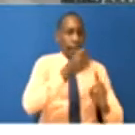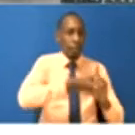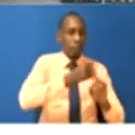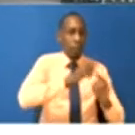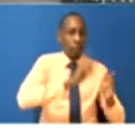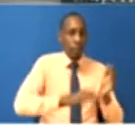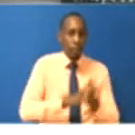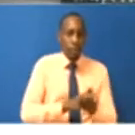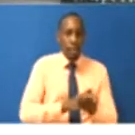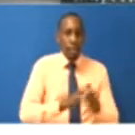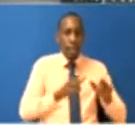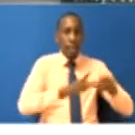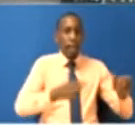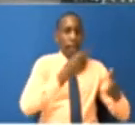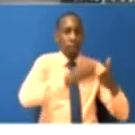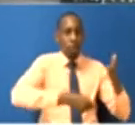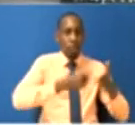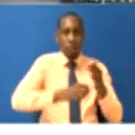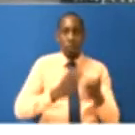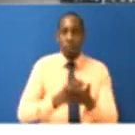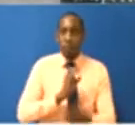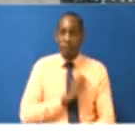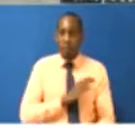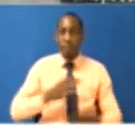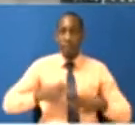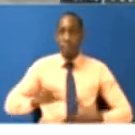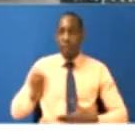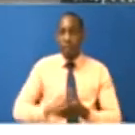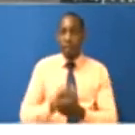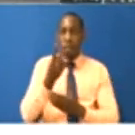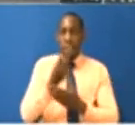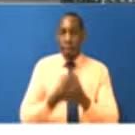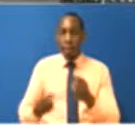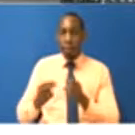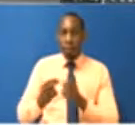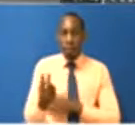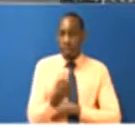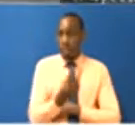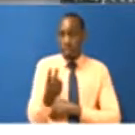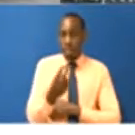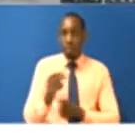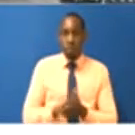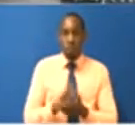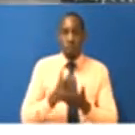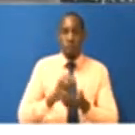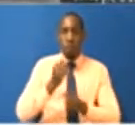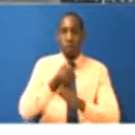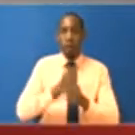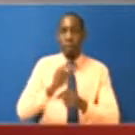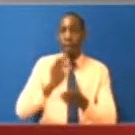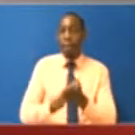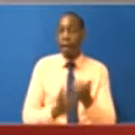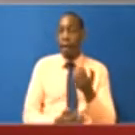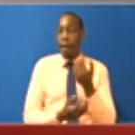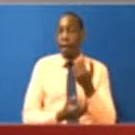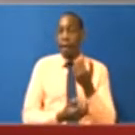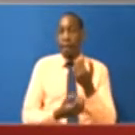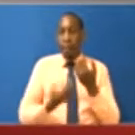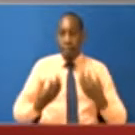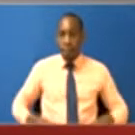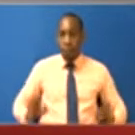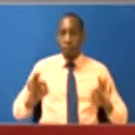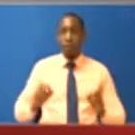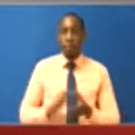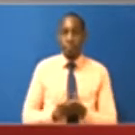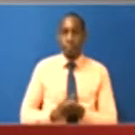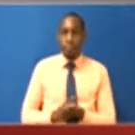uh you know land rates and so on and i was fearing for nairobi that both of those fellows are going to milk you dry when they get into into office and then